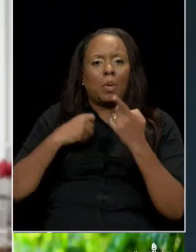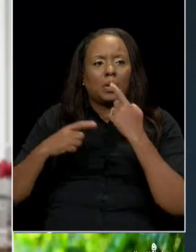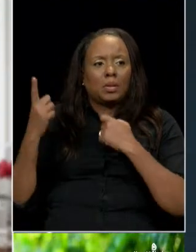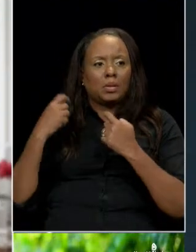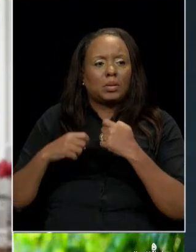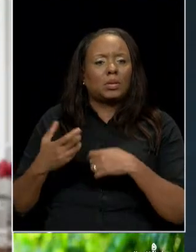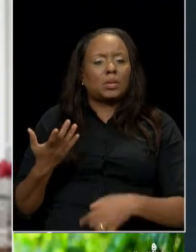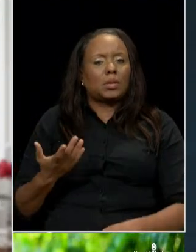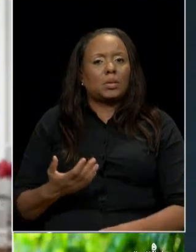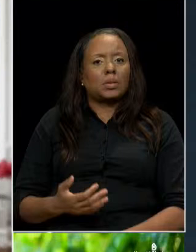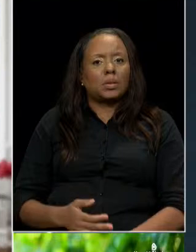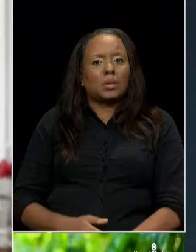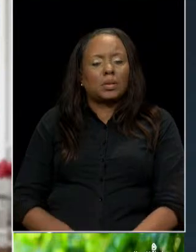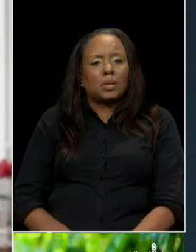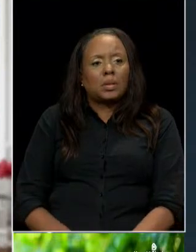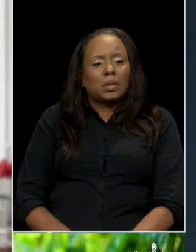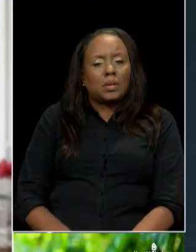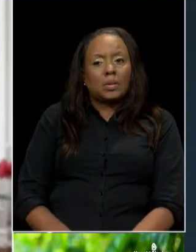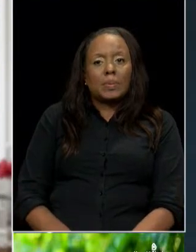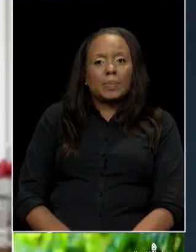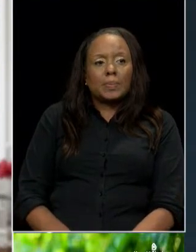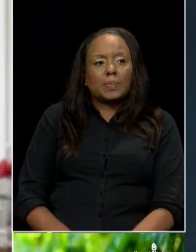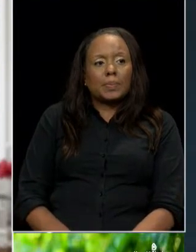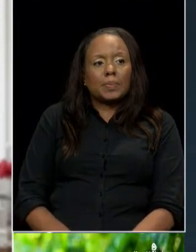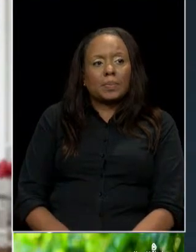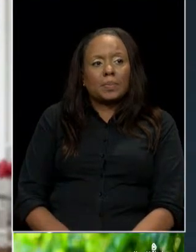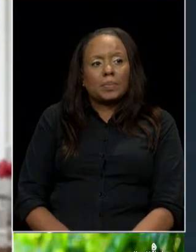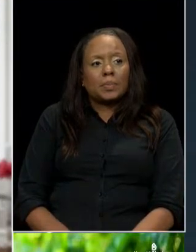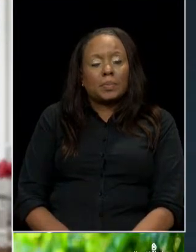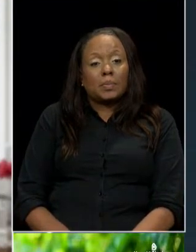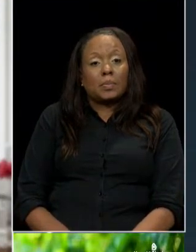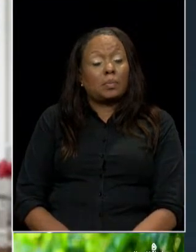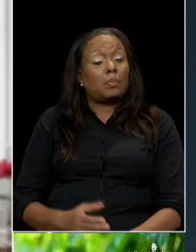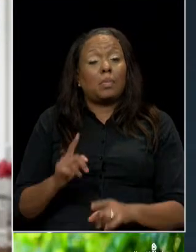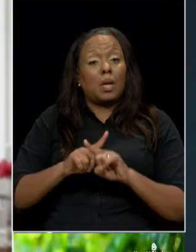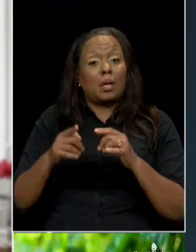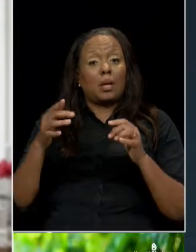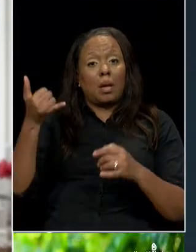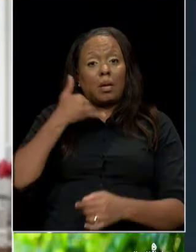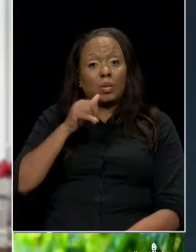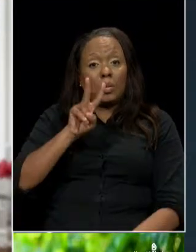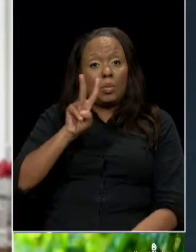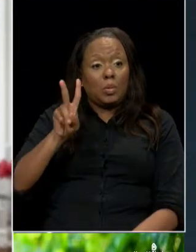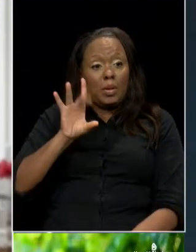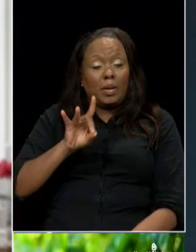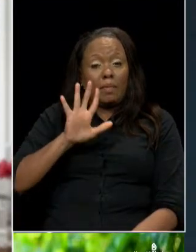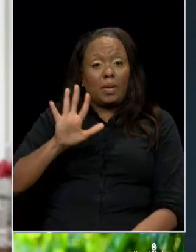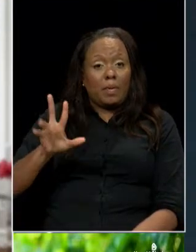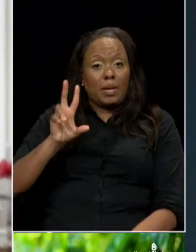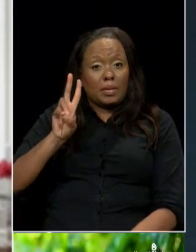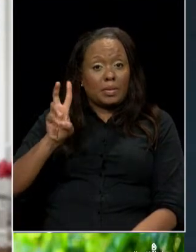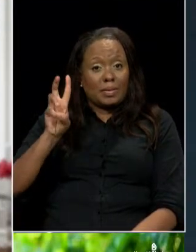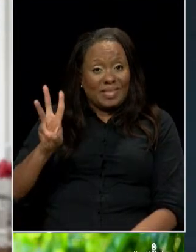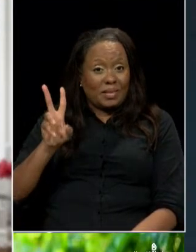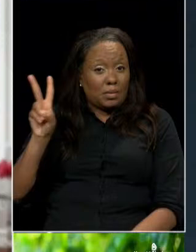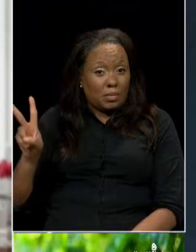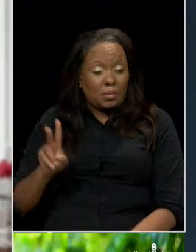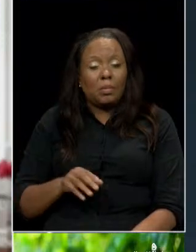those questions at this time as well. You can call us though at 228-5562 or